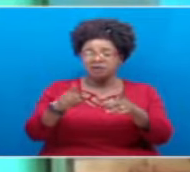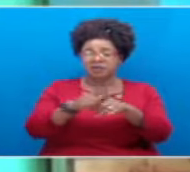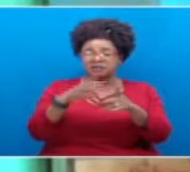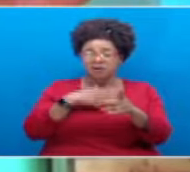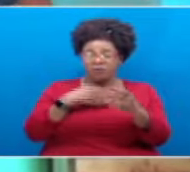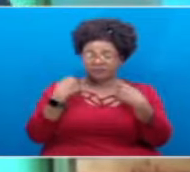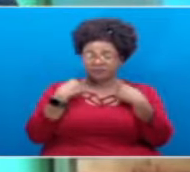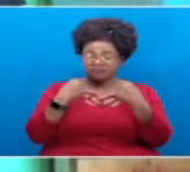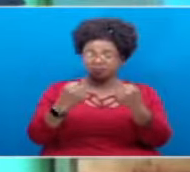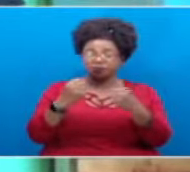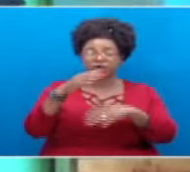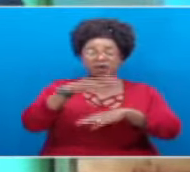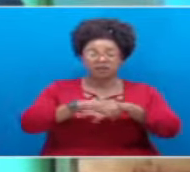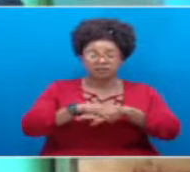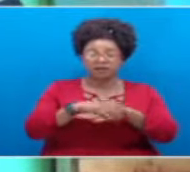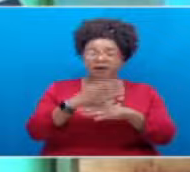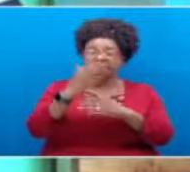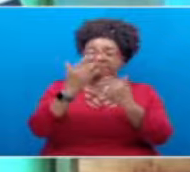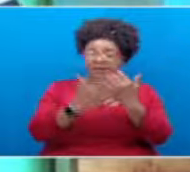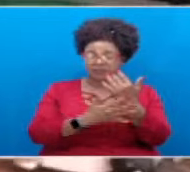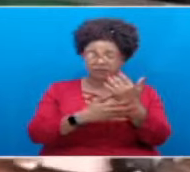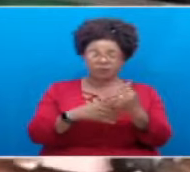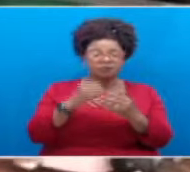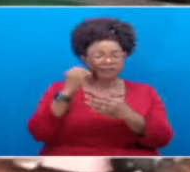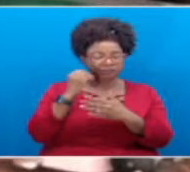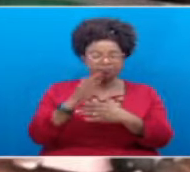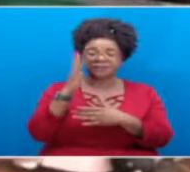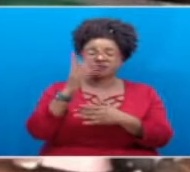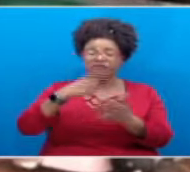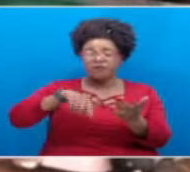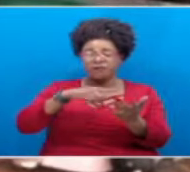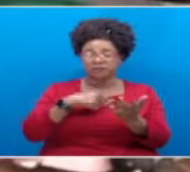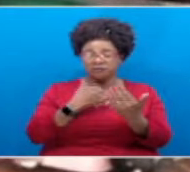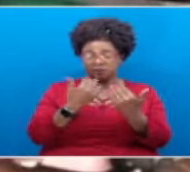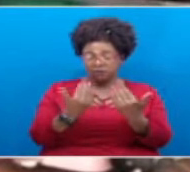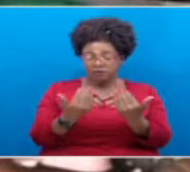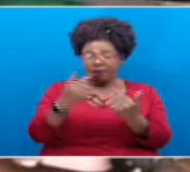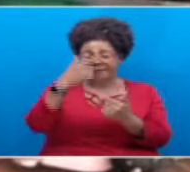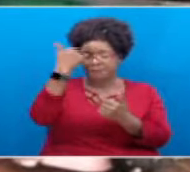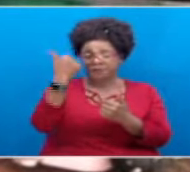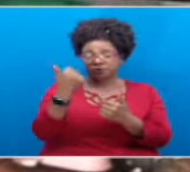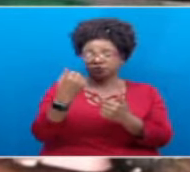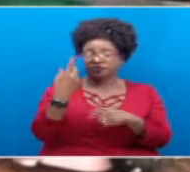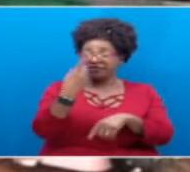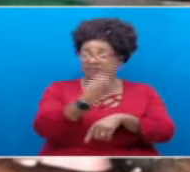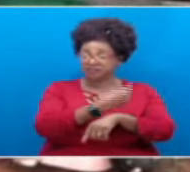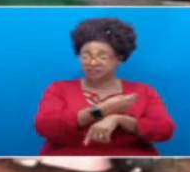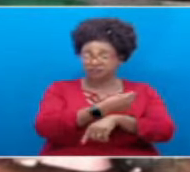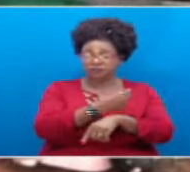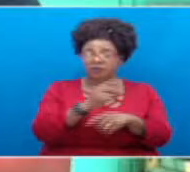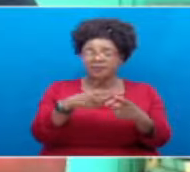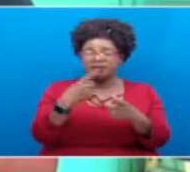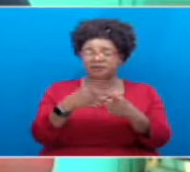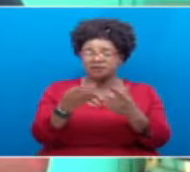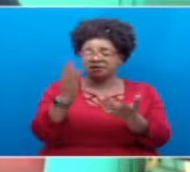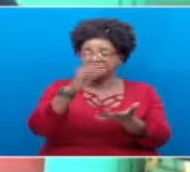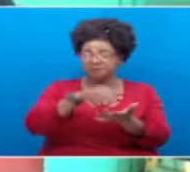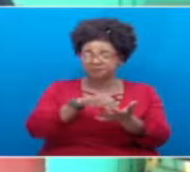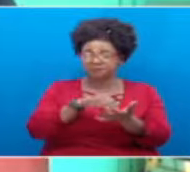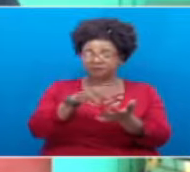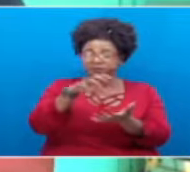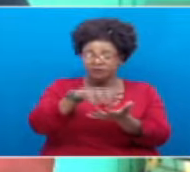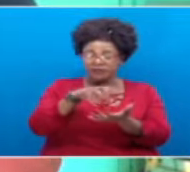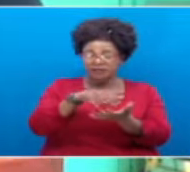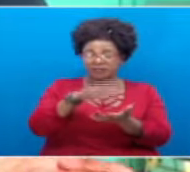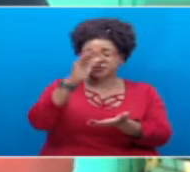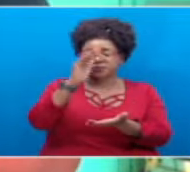get blood was quite expensive for us. Right now, because of the vaccination, and then again, the cases going down